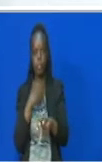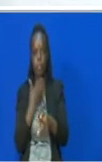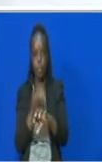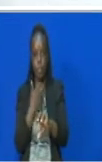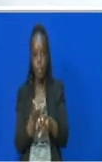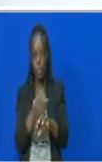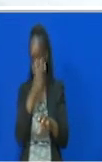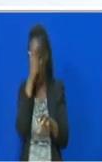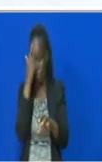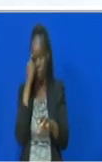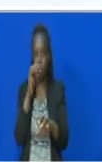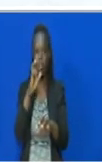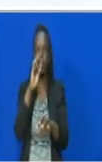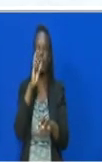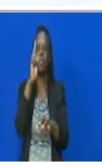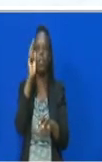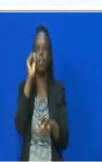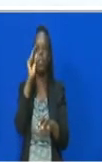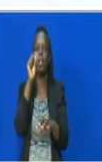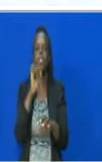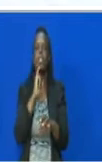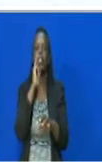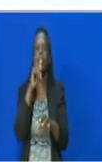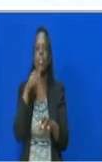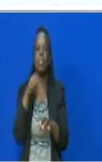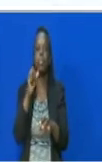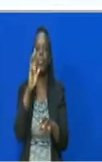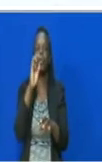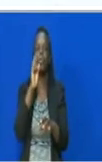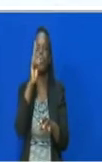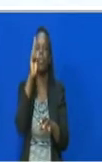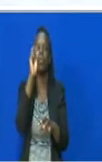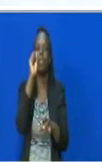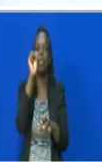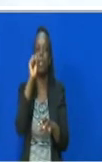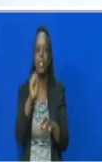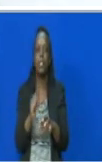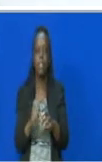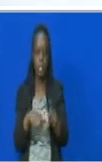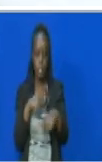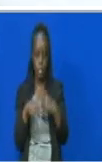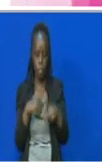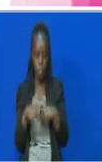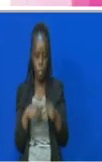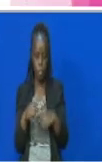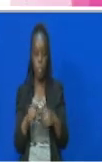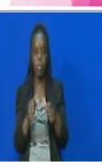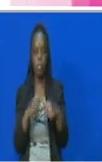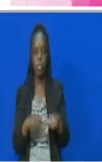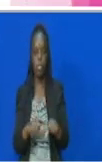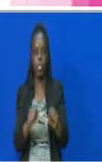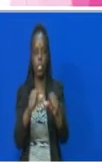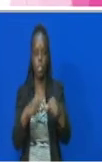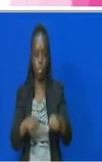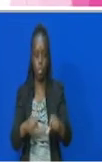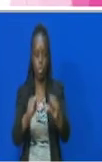because rust is porous, once the object starts rusting, the process continues